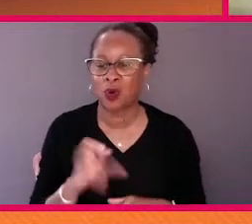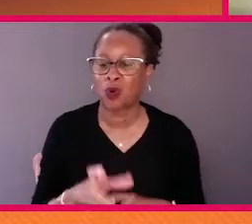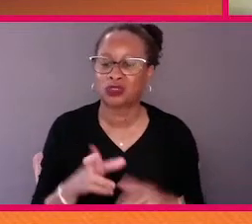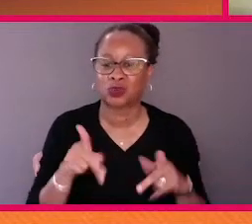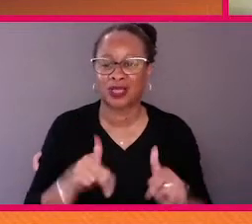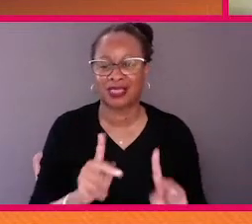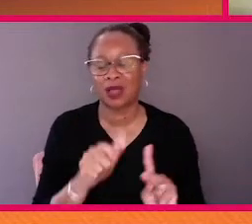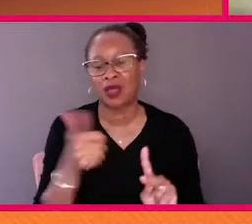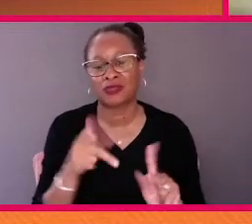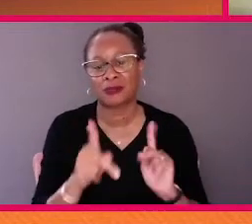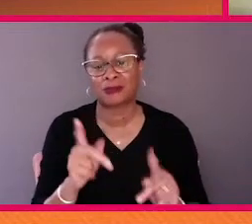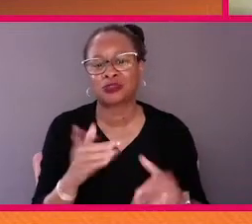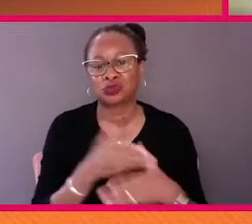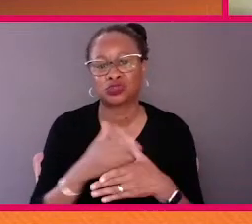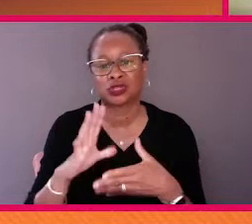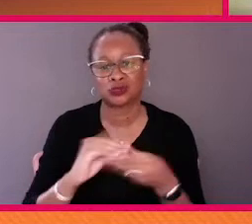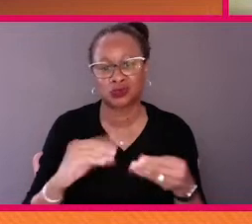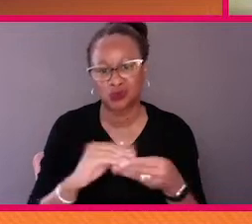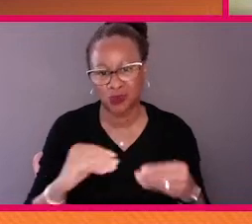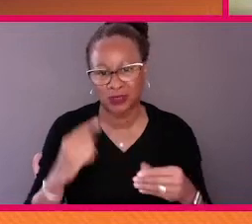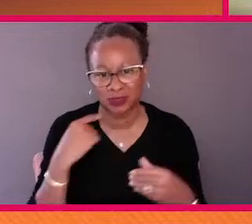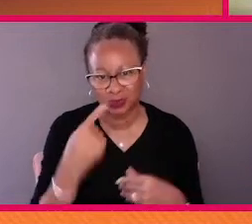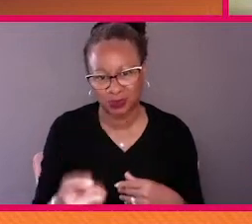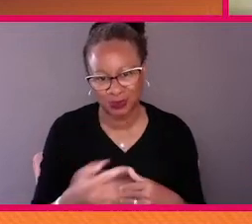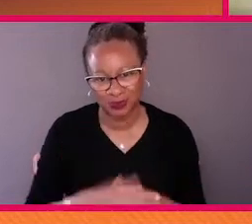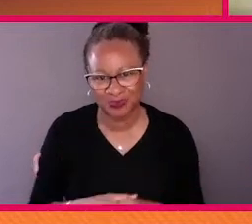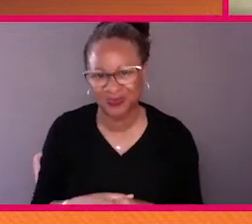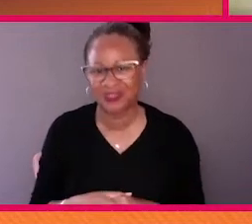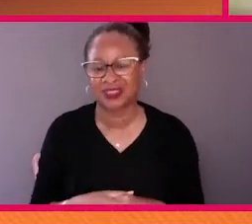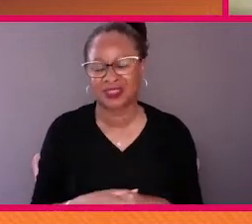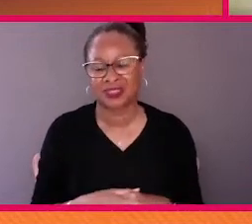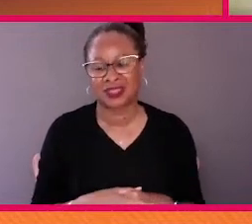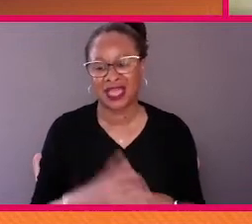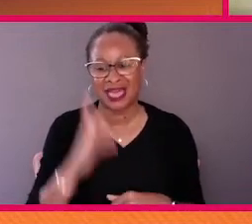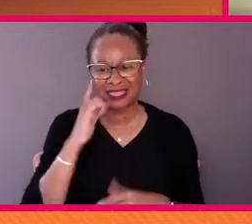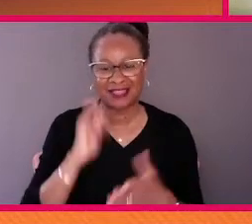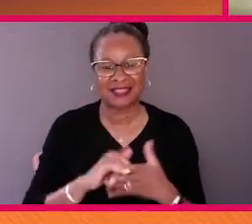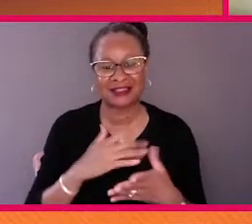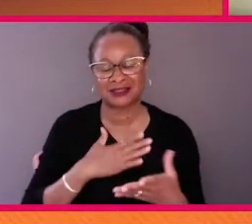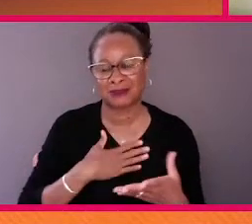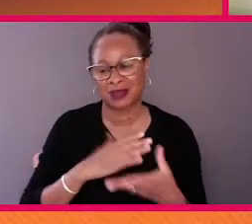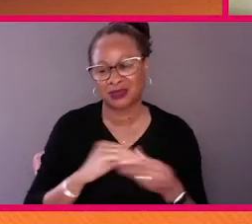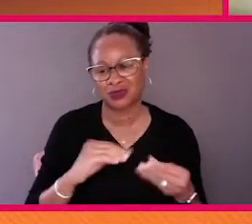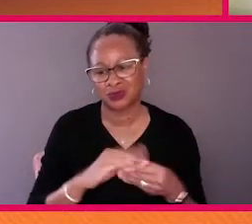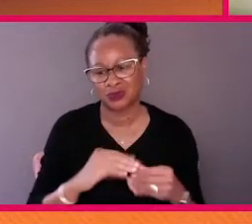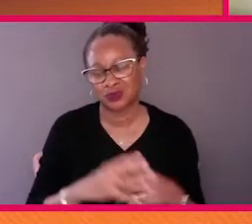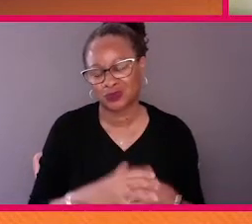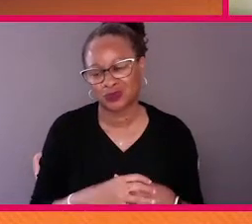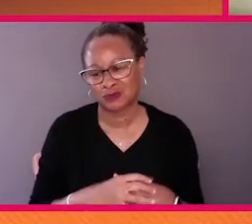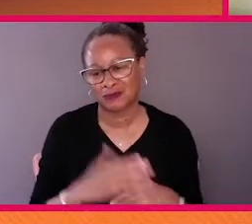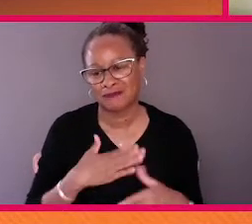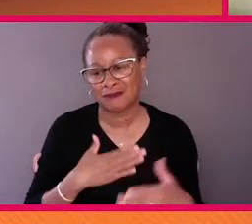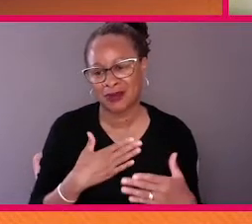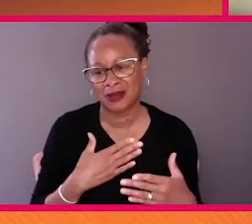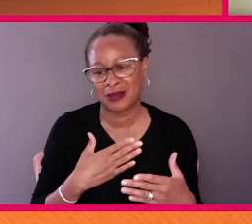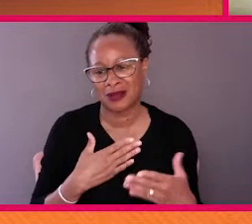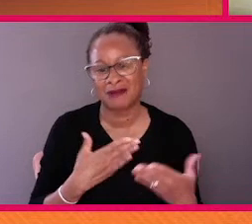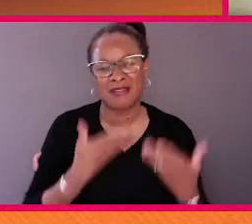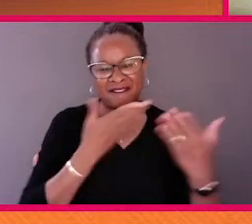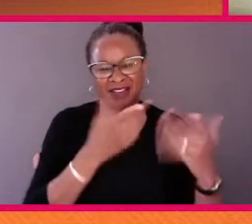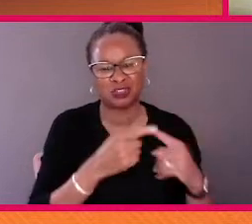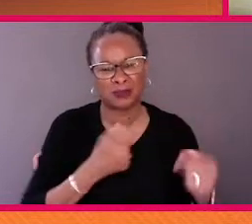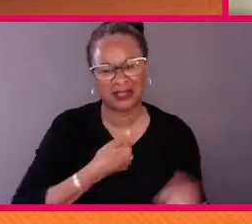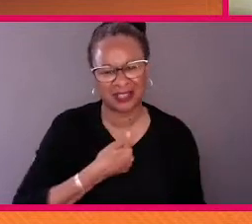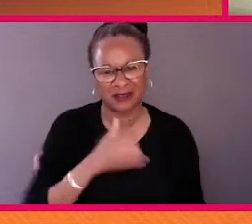to tell their stories to you. I think that will be my story to myself too. I feel like